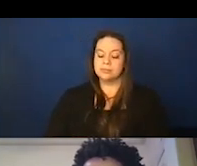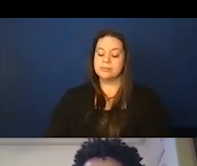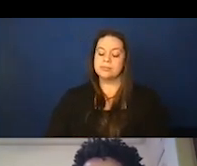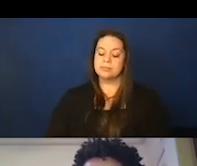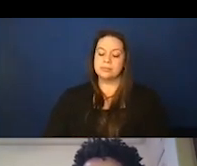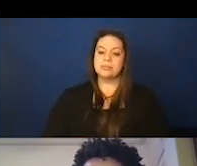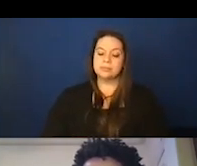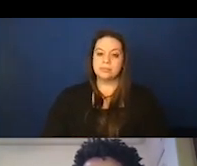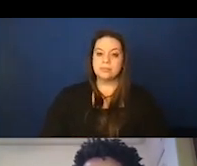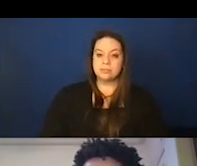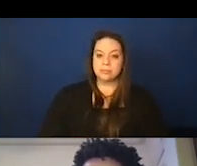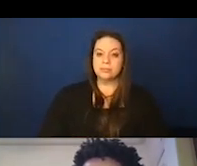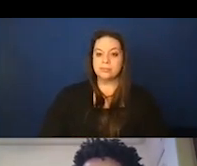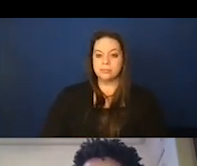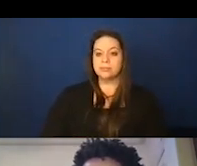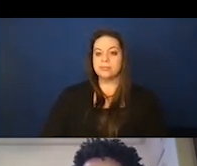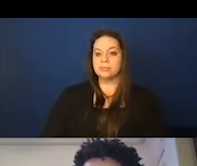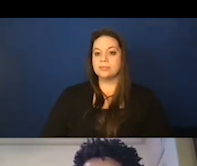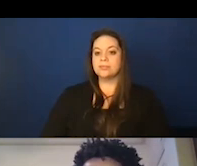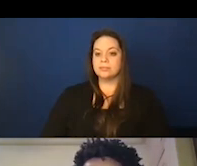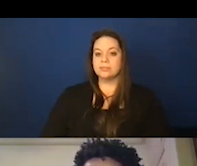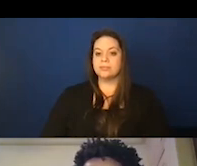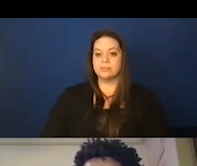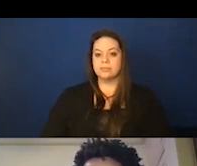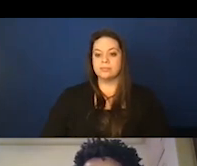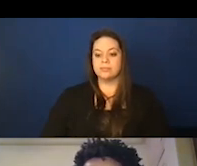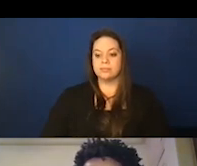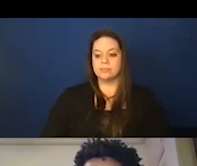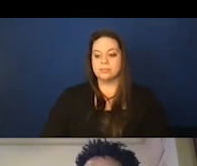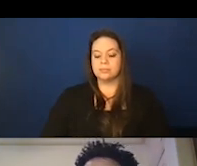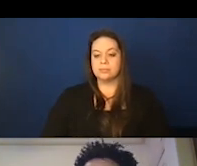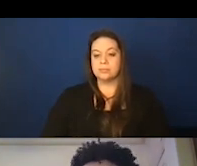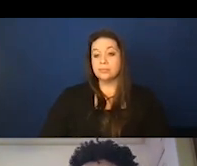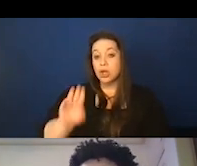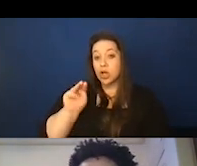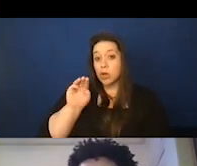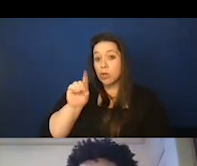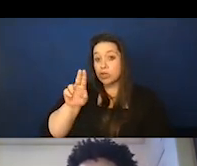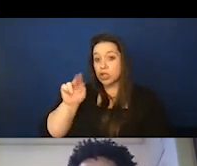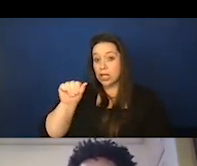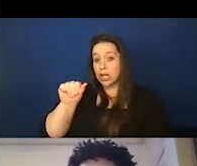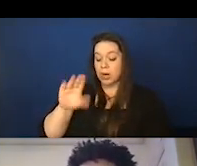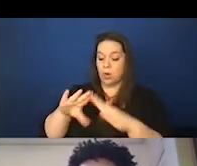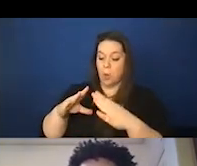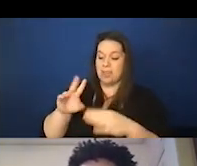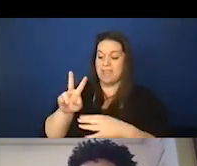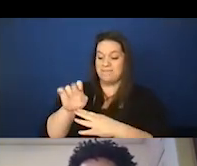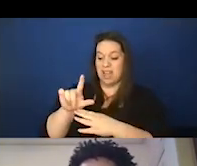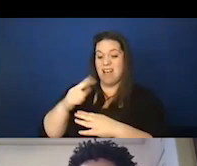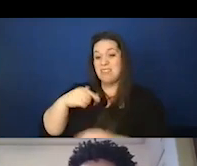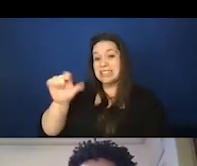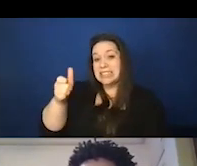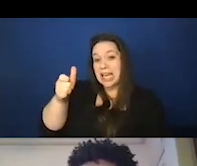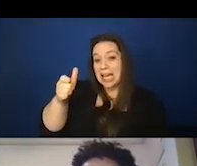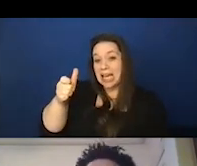this is for the Moderna is there's 10 shots in that vial. When I break that vial, Mhm. I've got to be able to